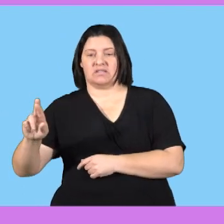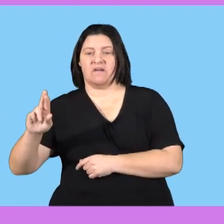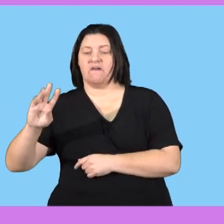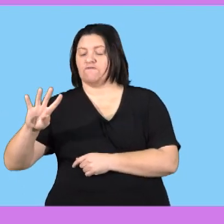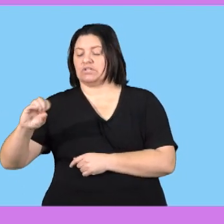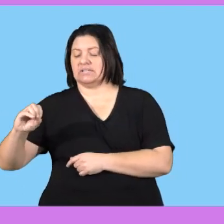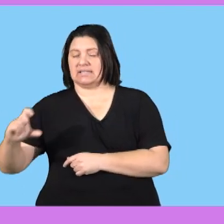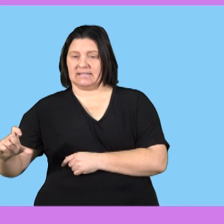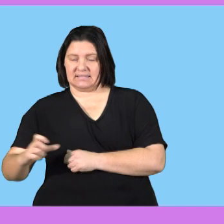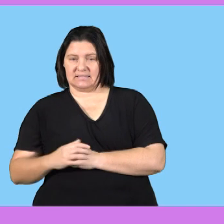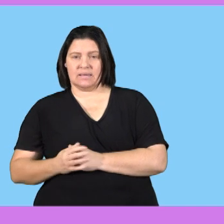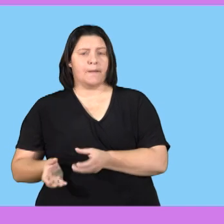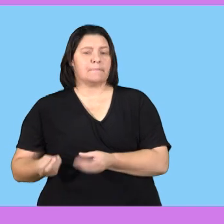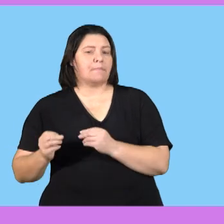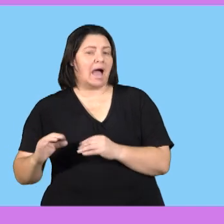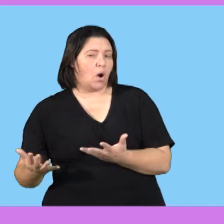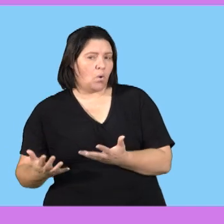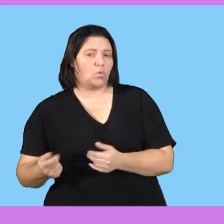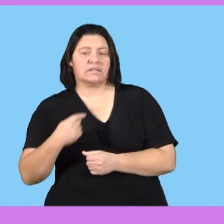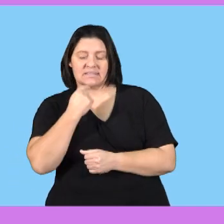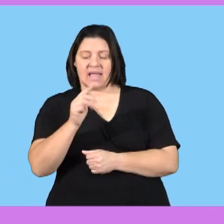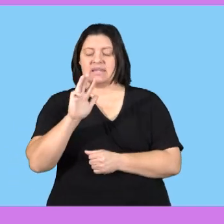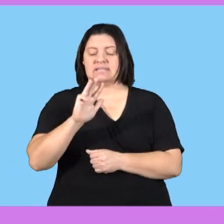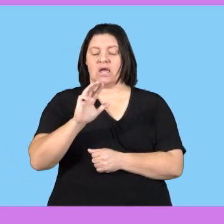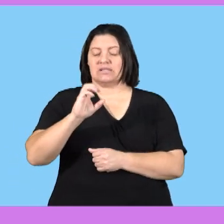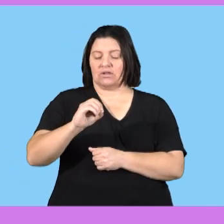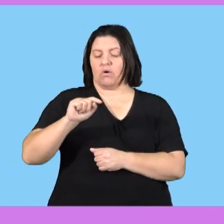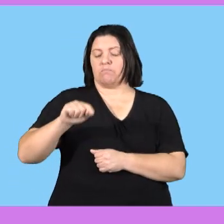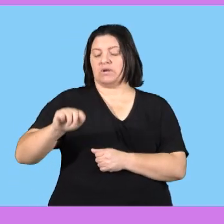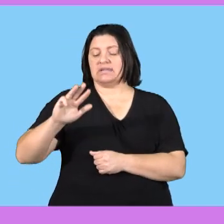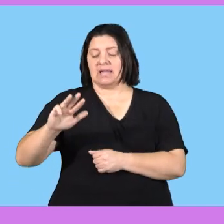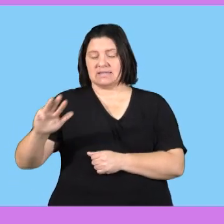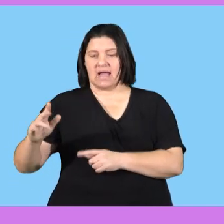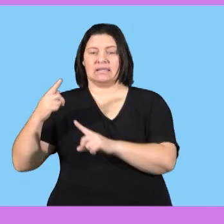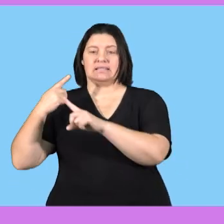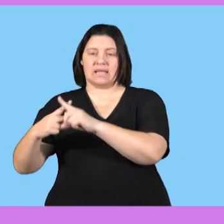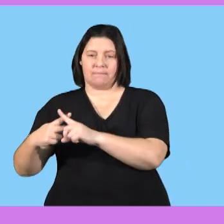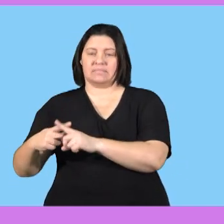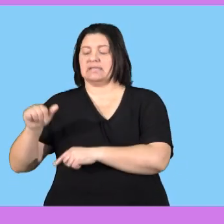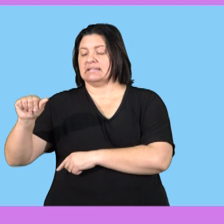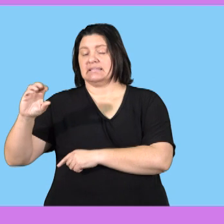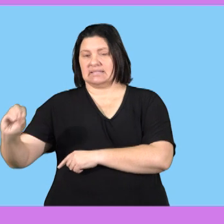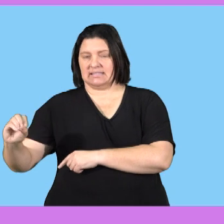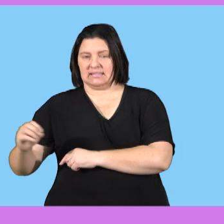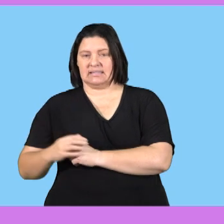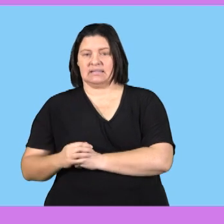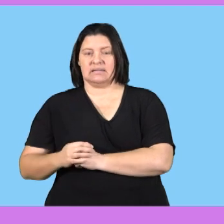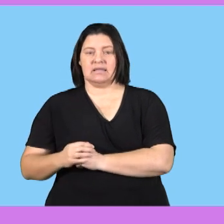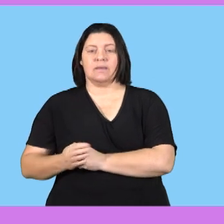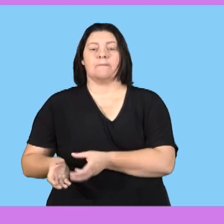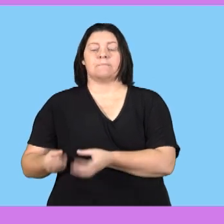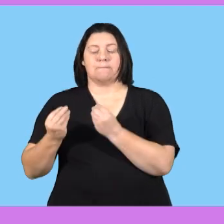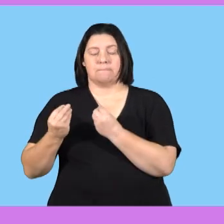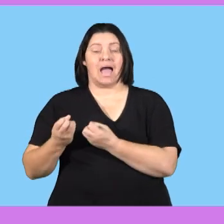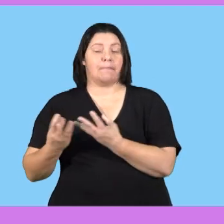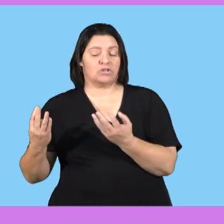Rand and 40 cents. How did I get to that? I said 99 cents multiplied by 60 minutes. So that